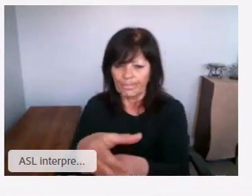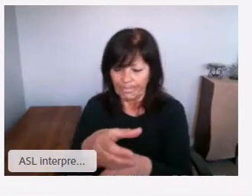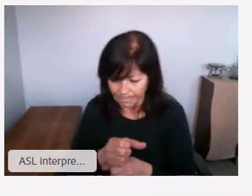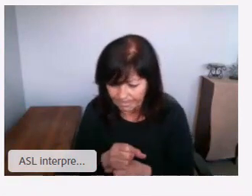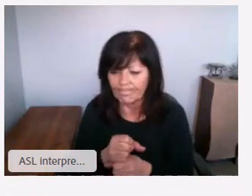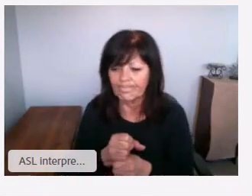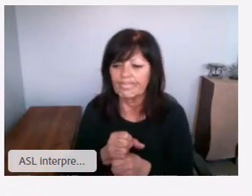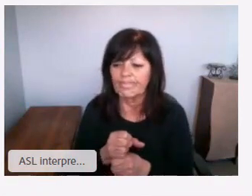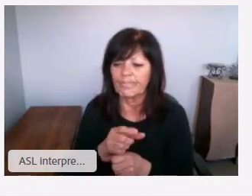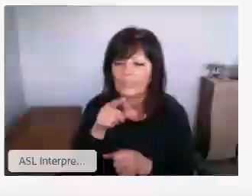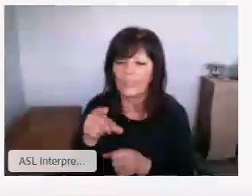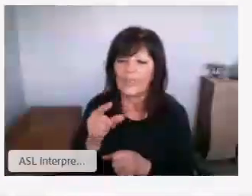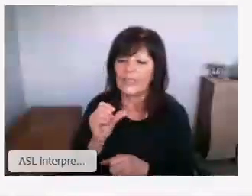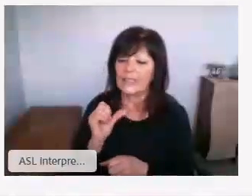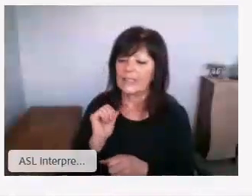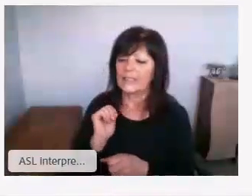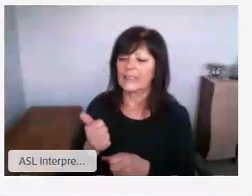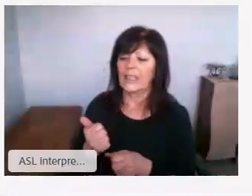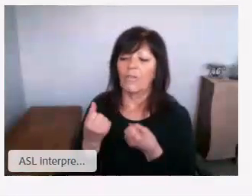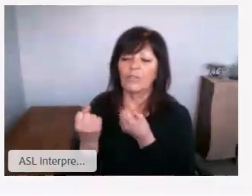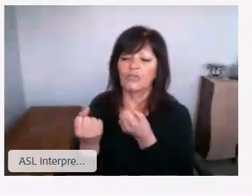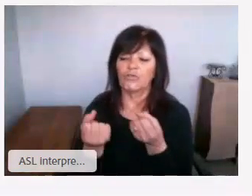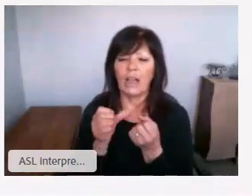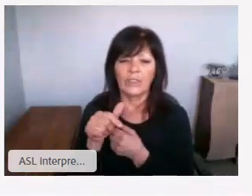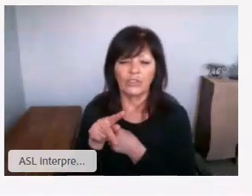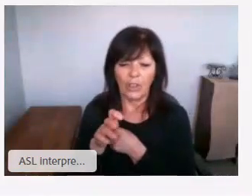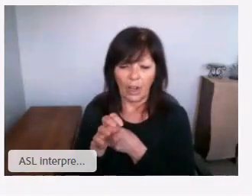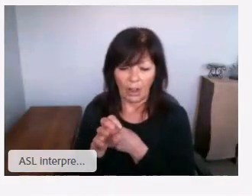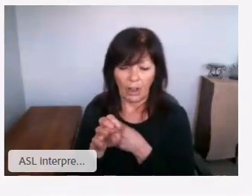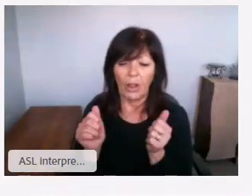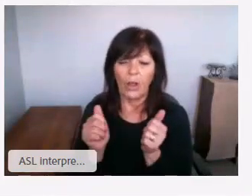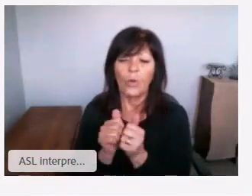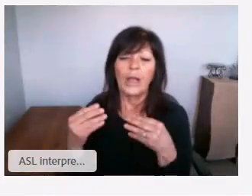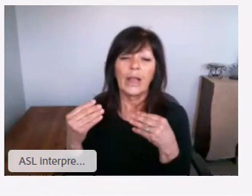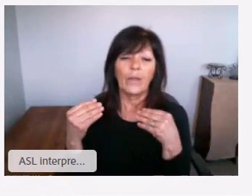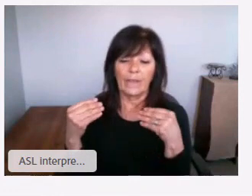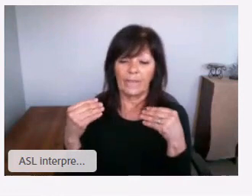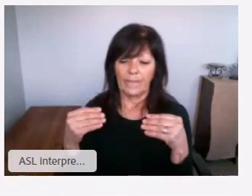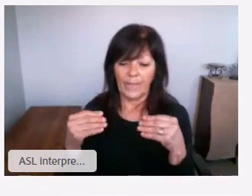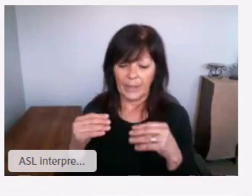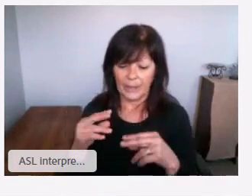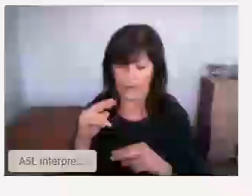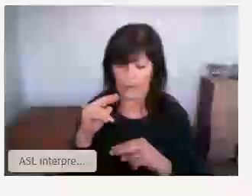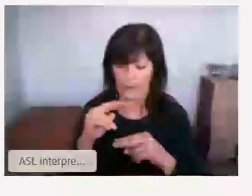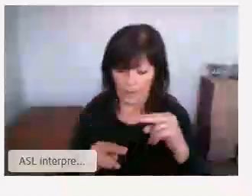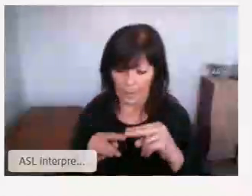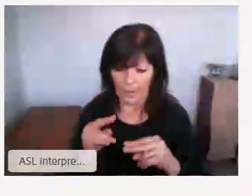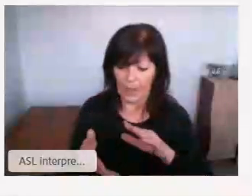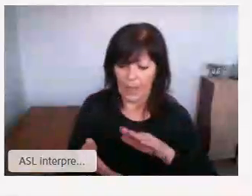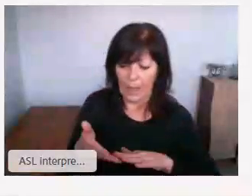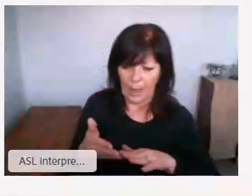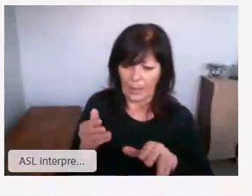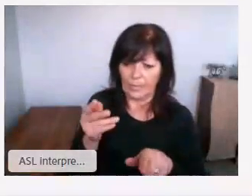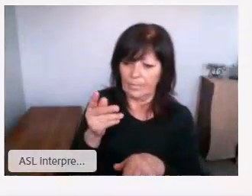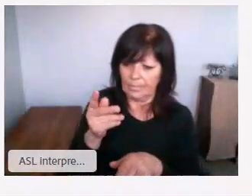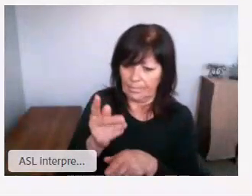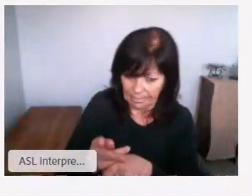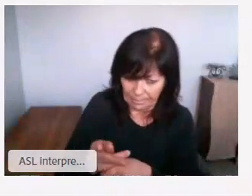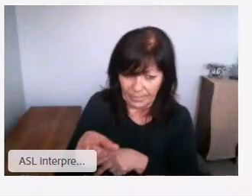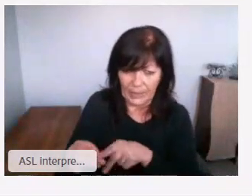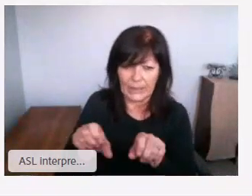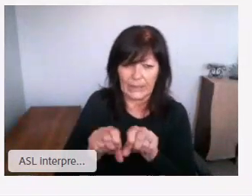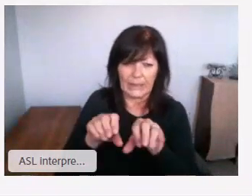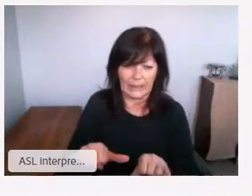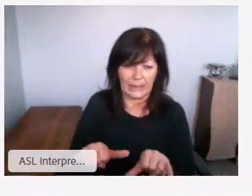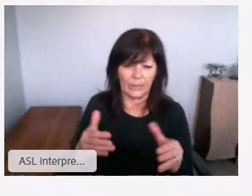procurement to acquire the self-driving shuttle, where the vendor builds, operates, and maintains the system. Here, the validation